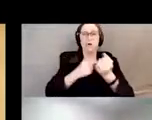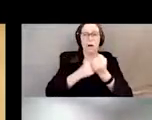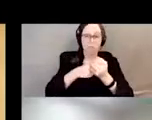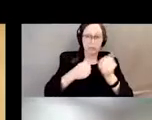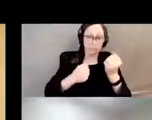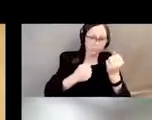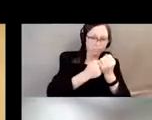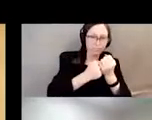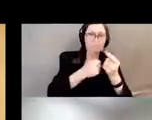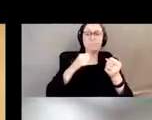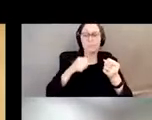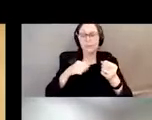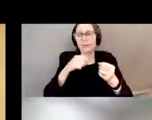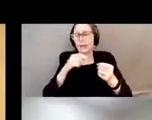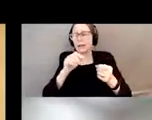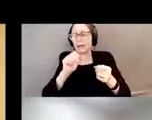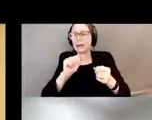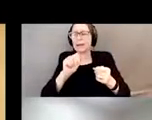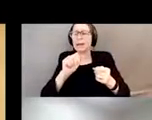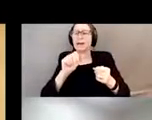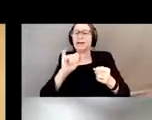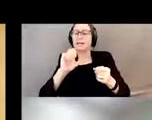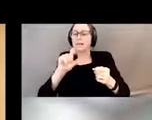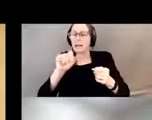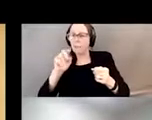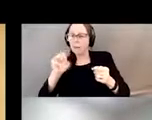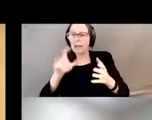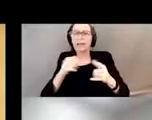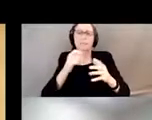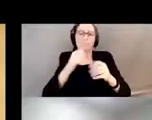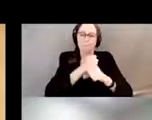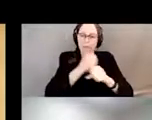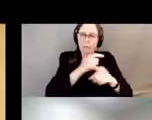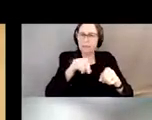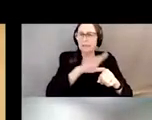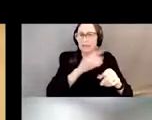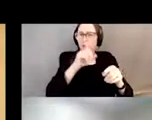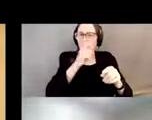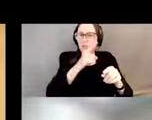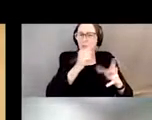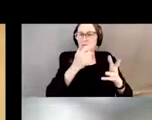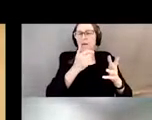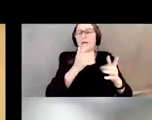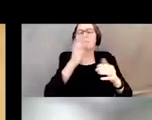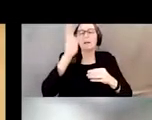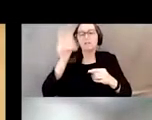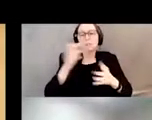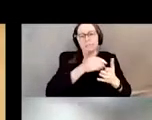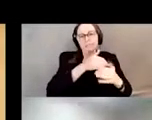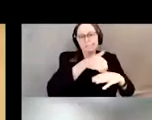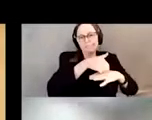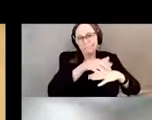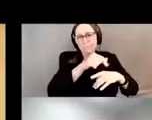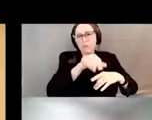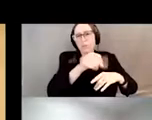in Somalia and Sudan fight against their governments. And eventually they get kicked out of there and Al-Qaeda goes back to Afghanistan